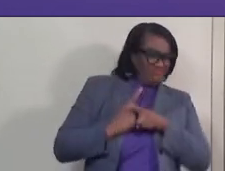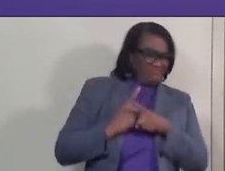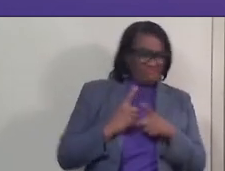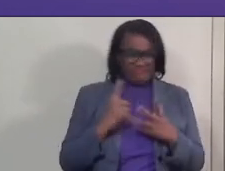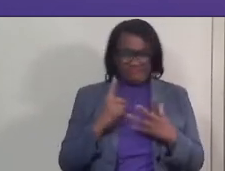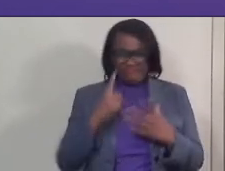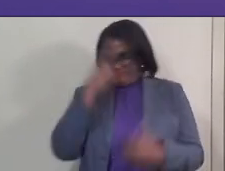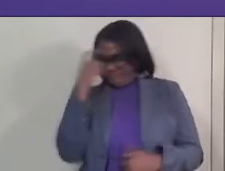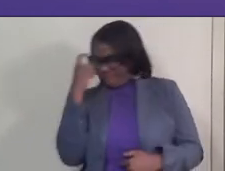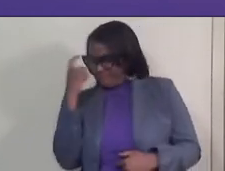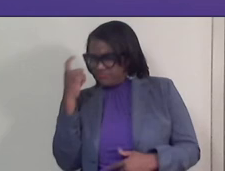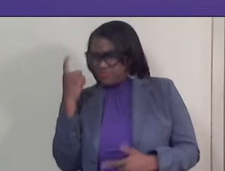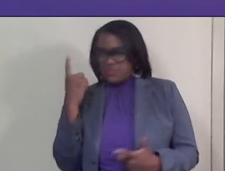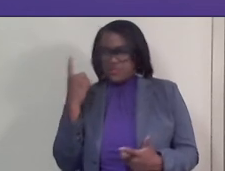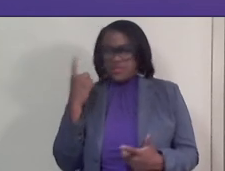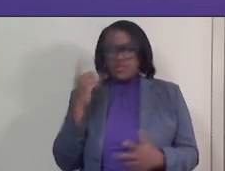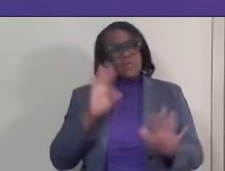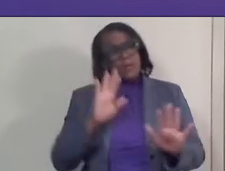Now, when we say